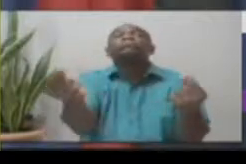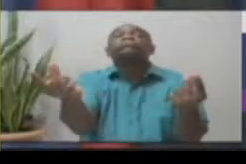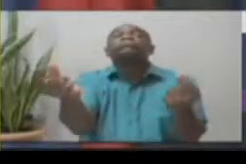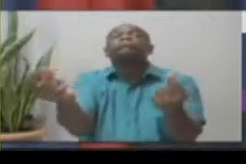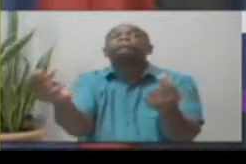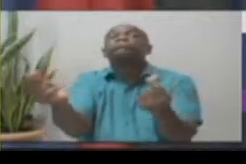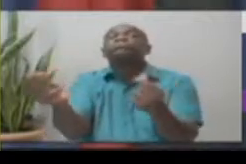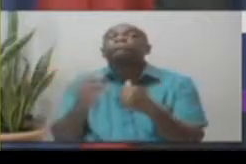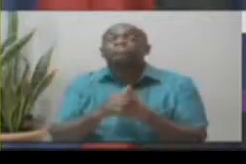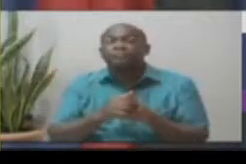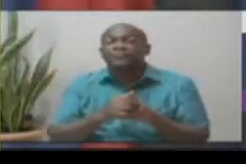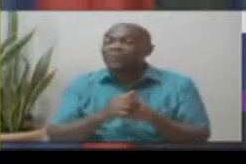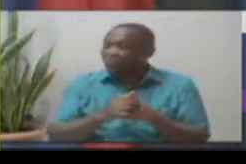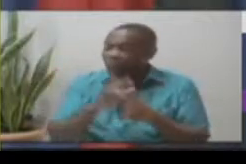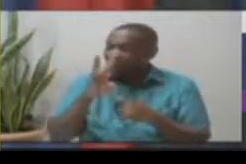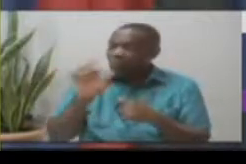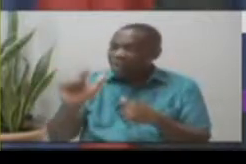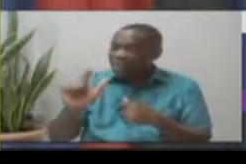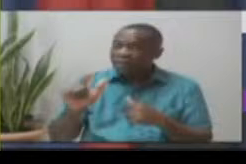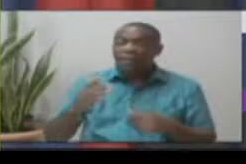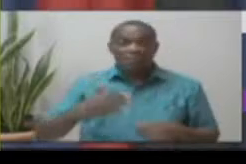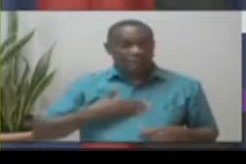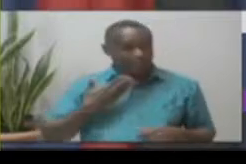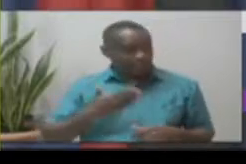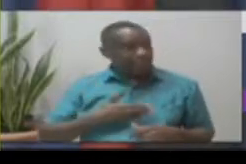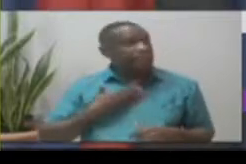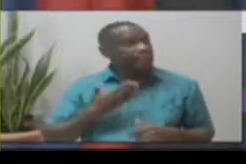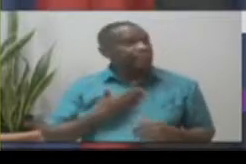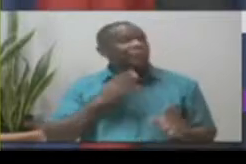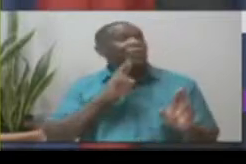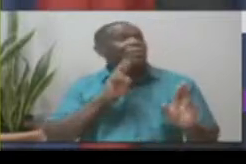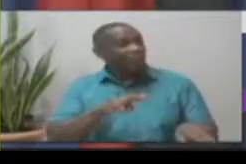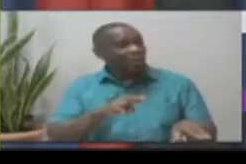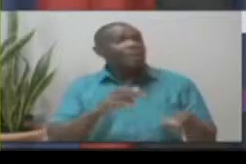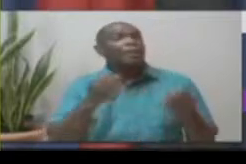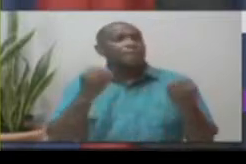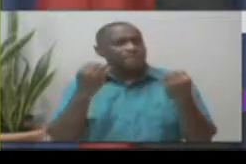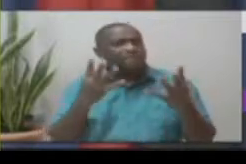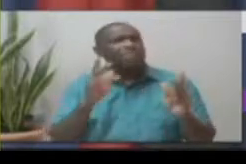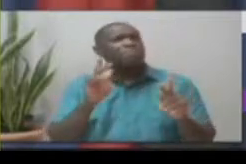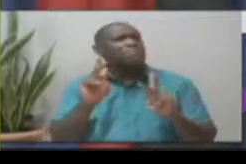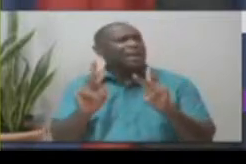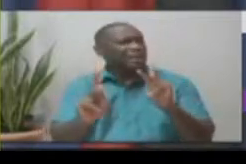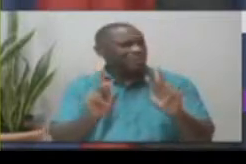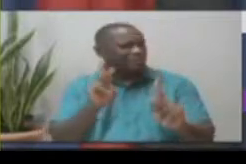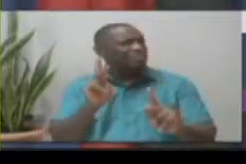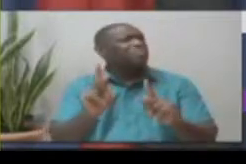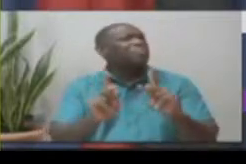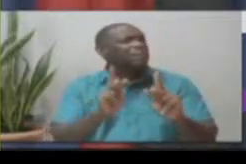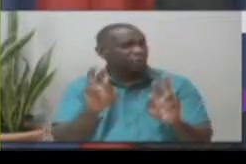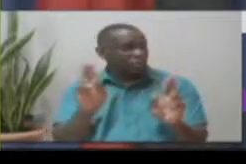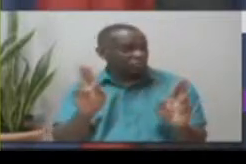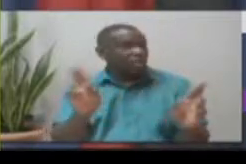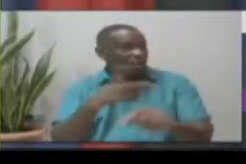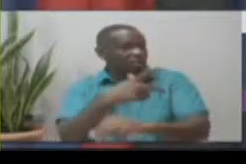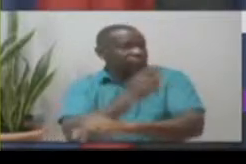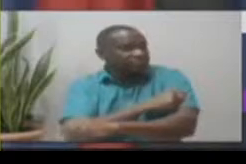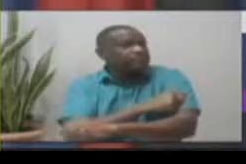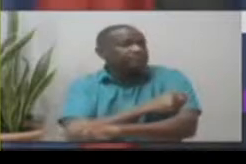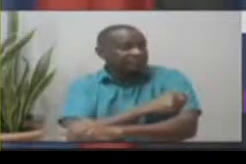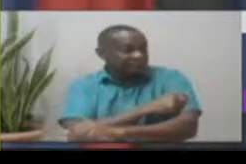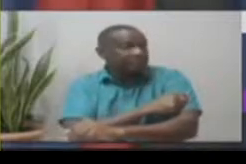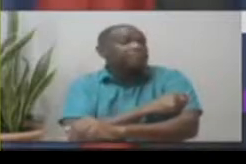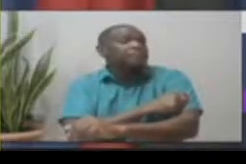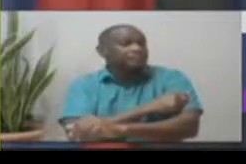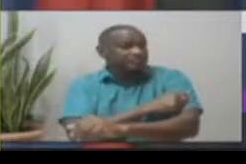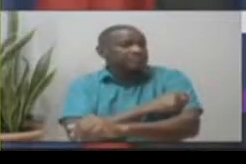happy to report at this time that there are significant numbers of people in this country who are